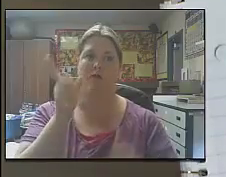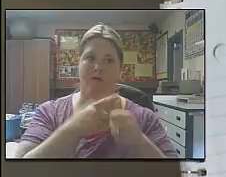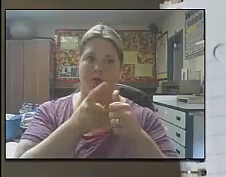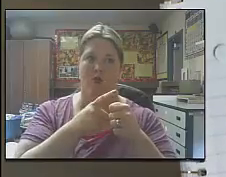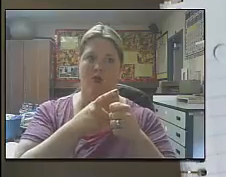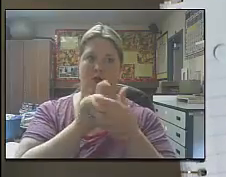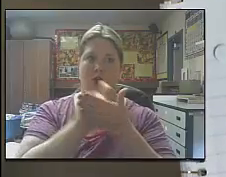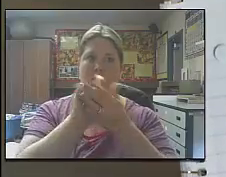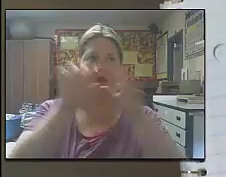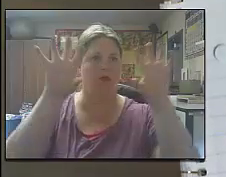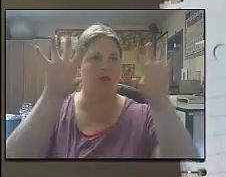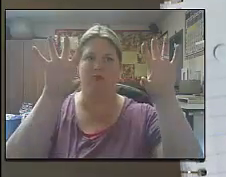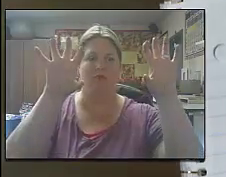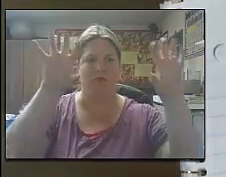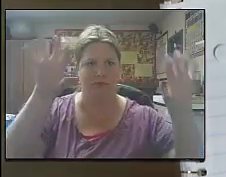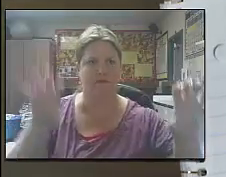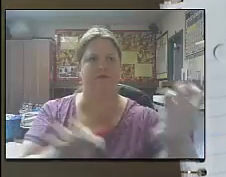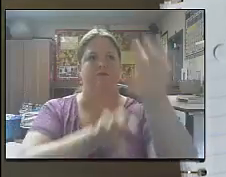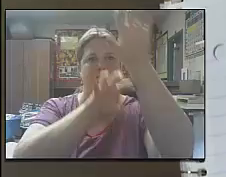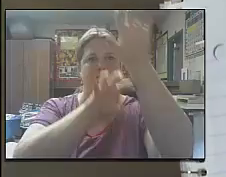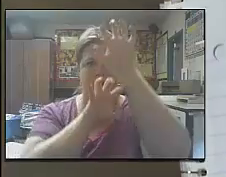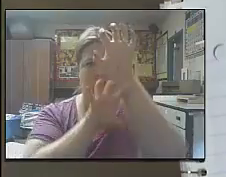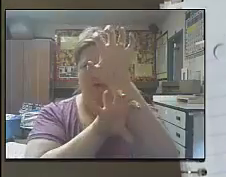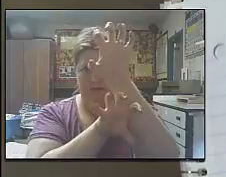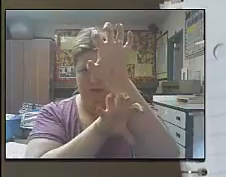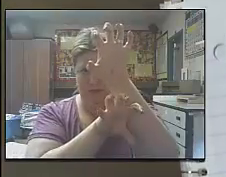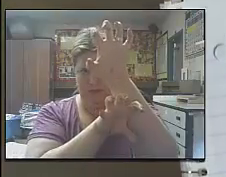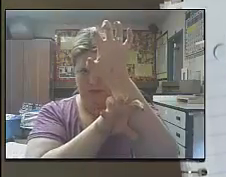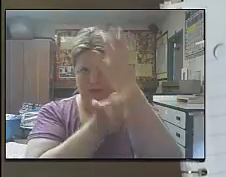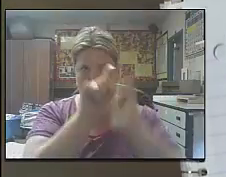down. I'm going to take